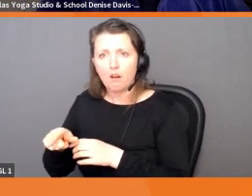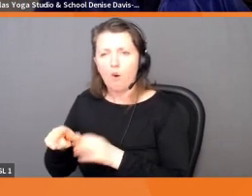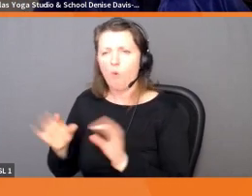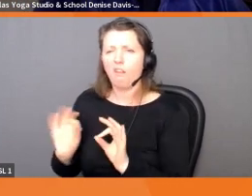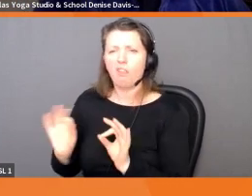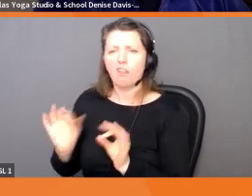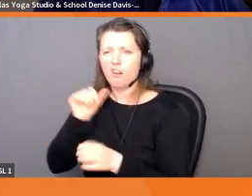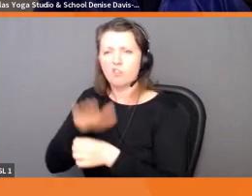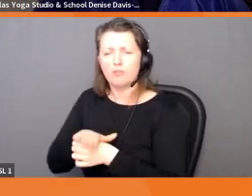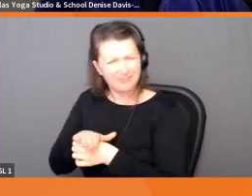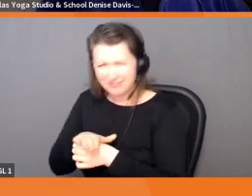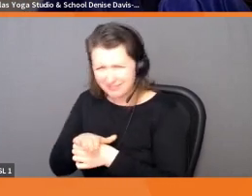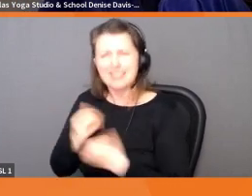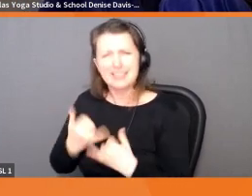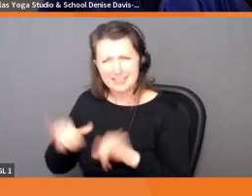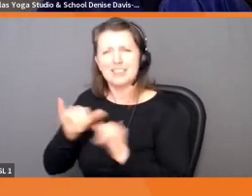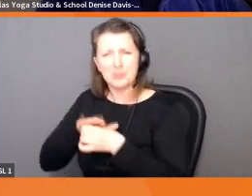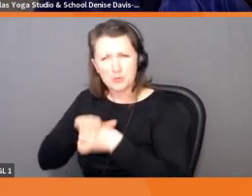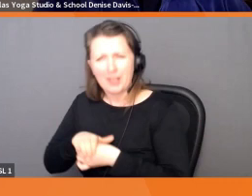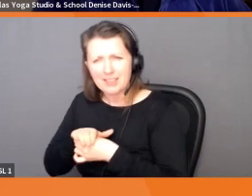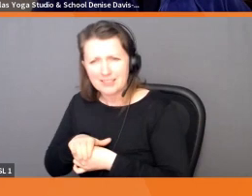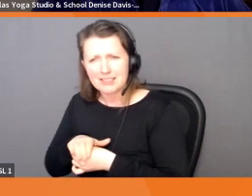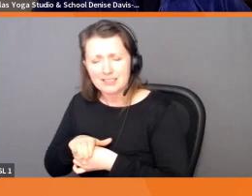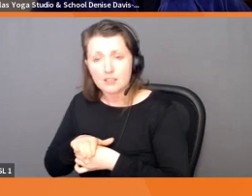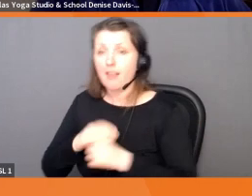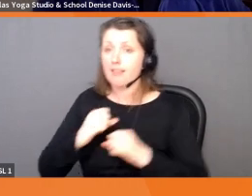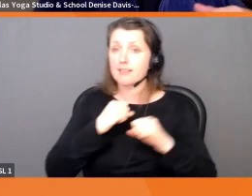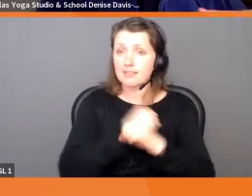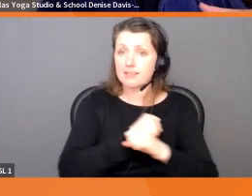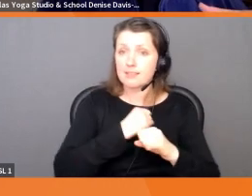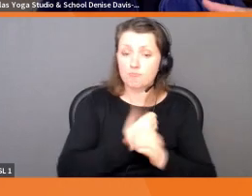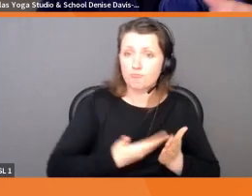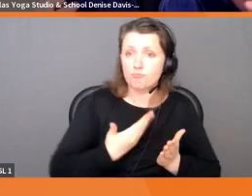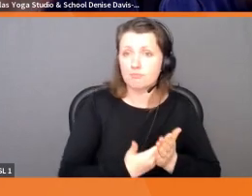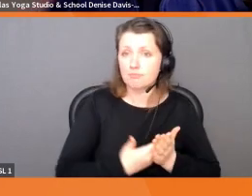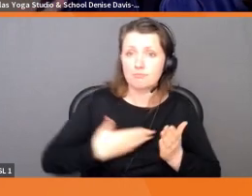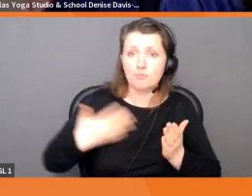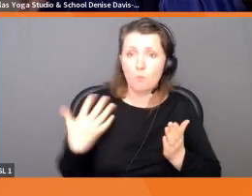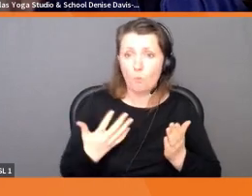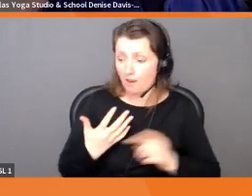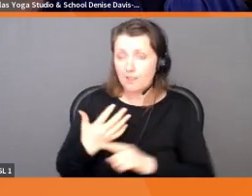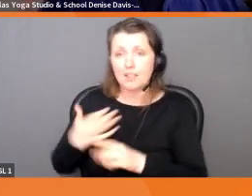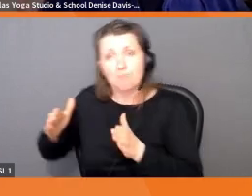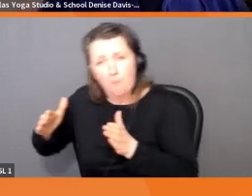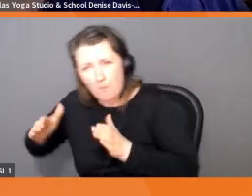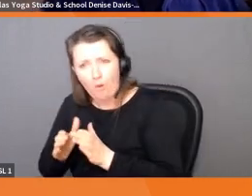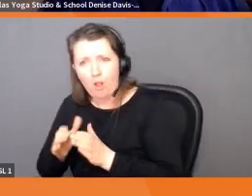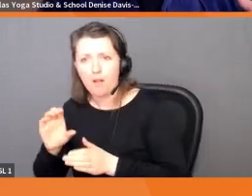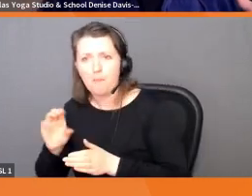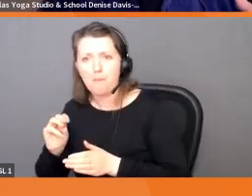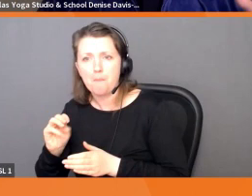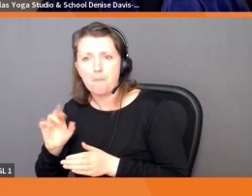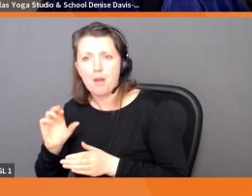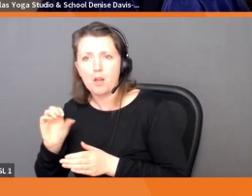medium-sized business or a large business. And what the statistics are saying is actually micro businesses, any business that's making less